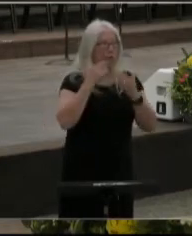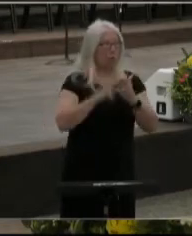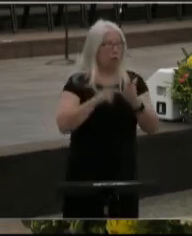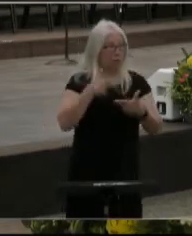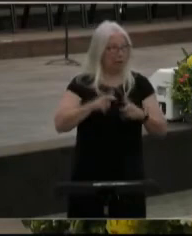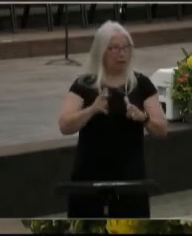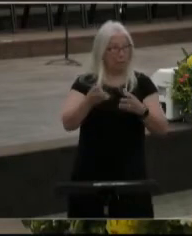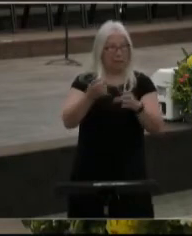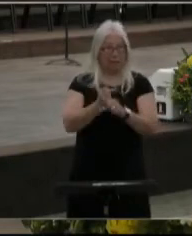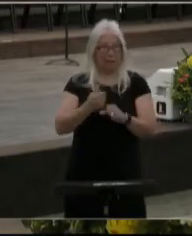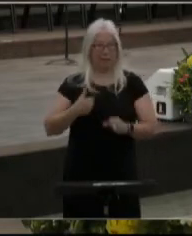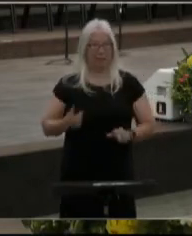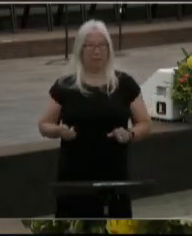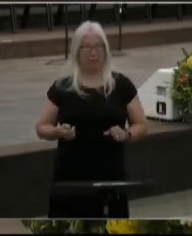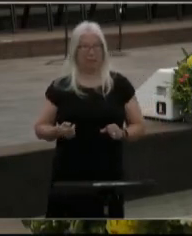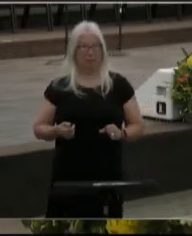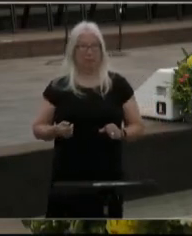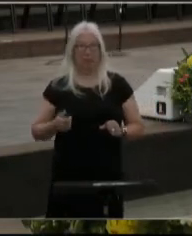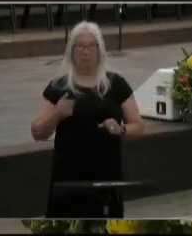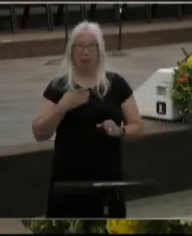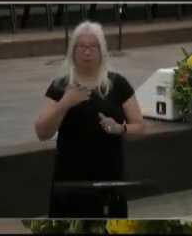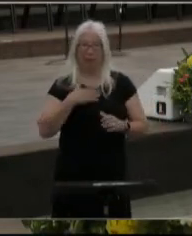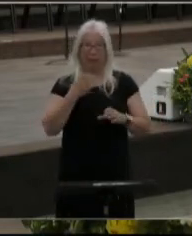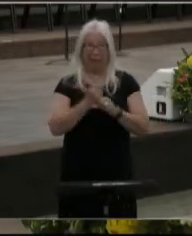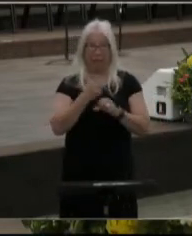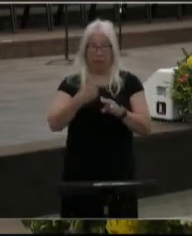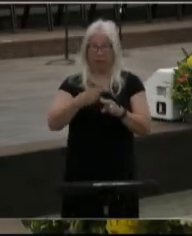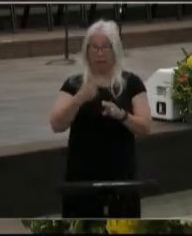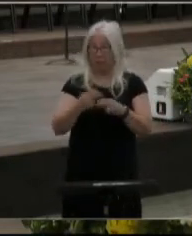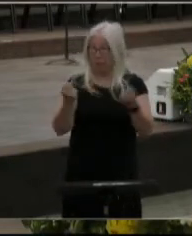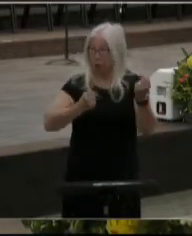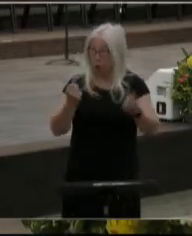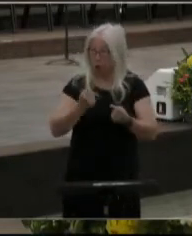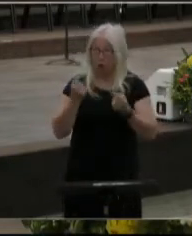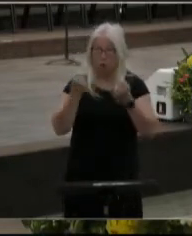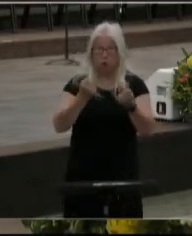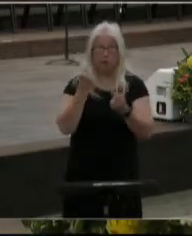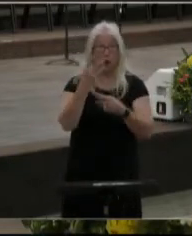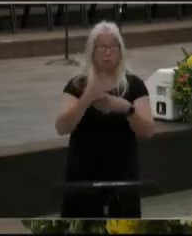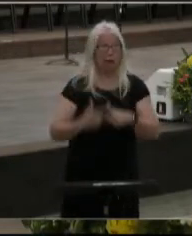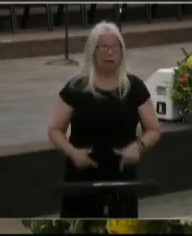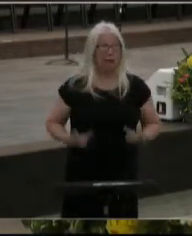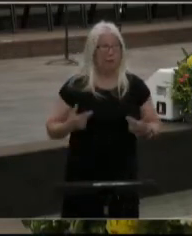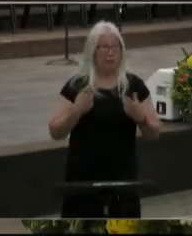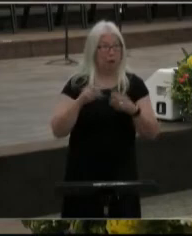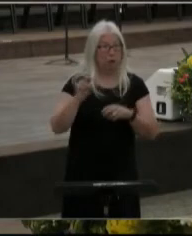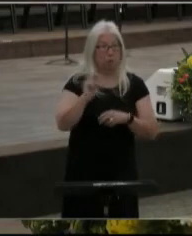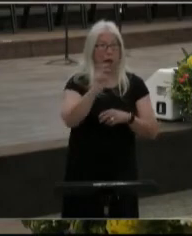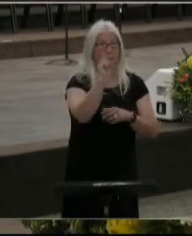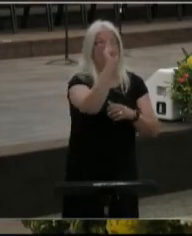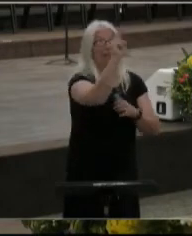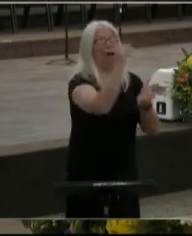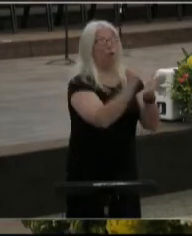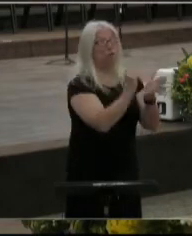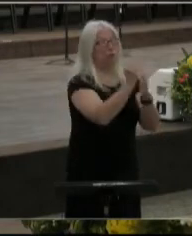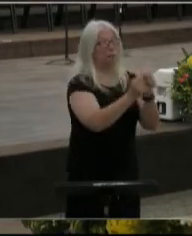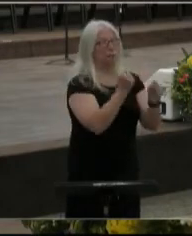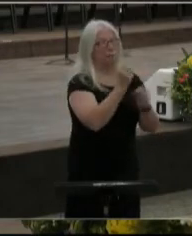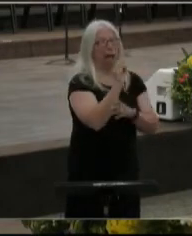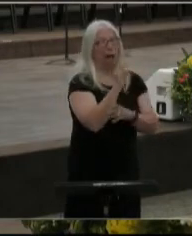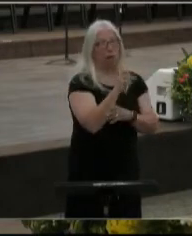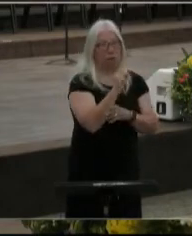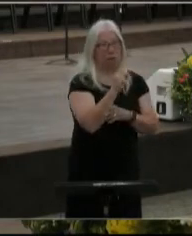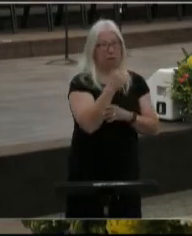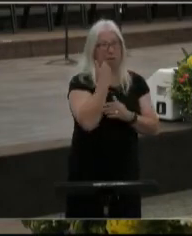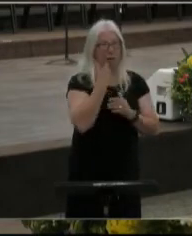you've allowed me to get. But man, if I give you the names of the cars that I've driven over my life, even when I traveled thousands and thousands of miles,